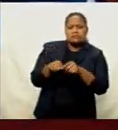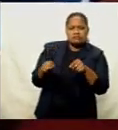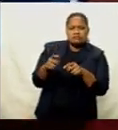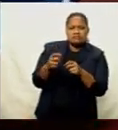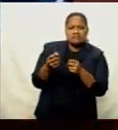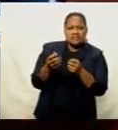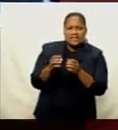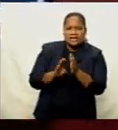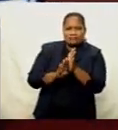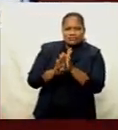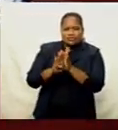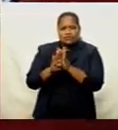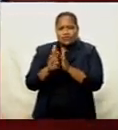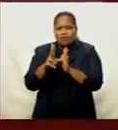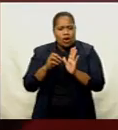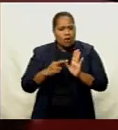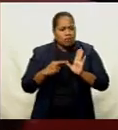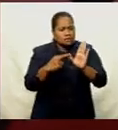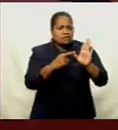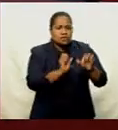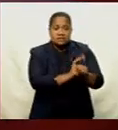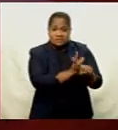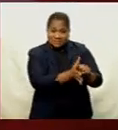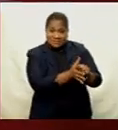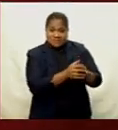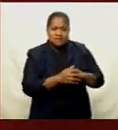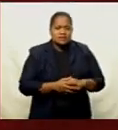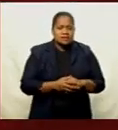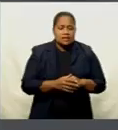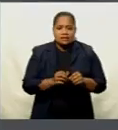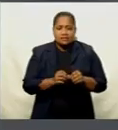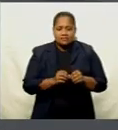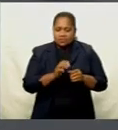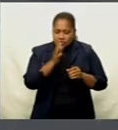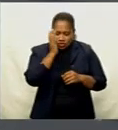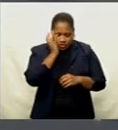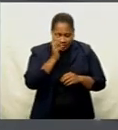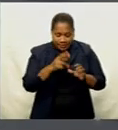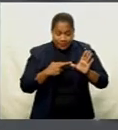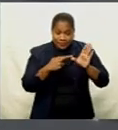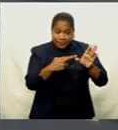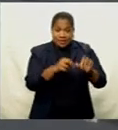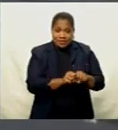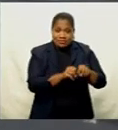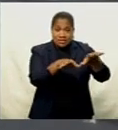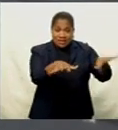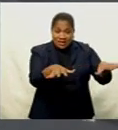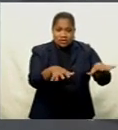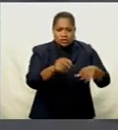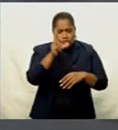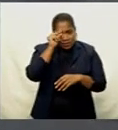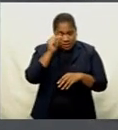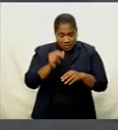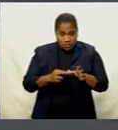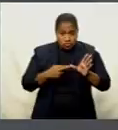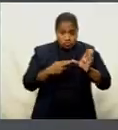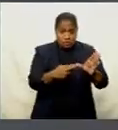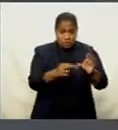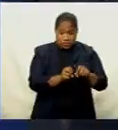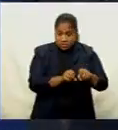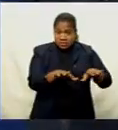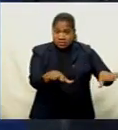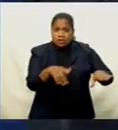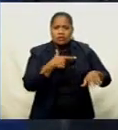our response to the pandemic, and indeed our ability to be able to respond to the pandemic because of the kind